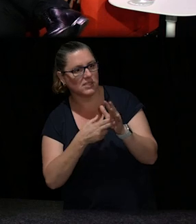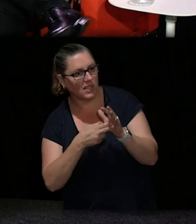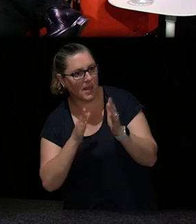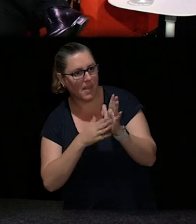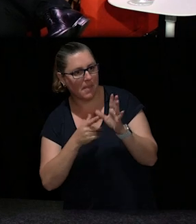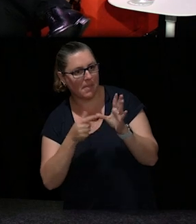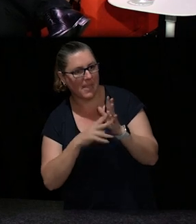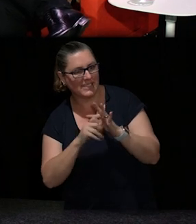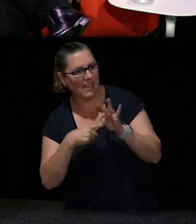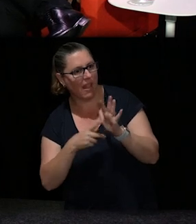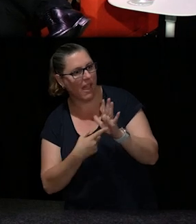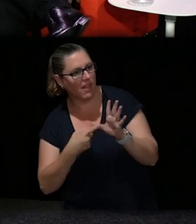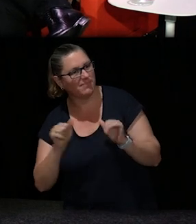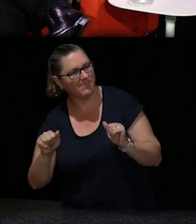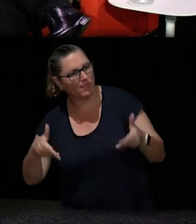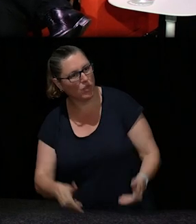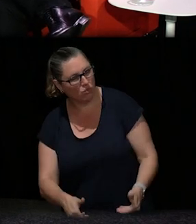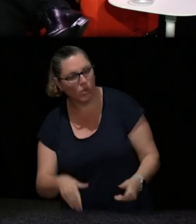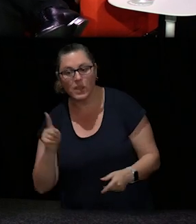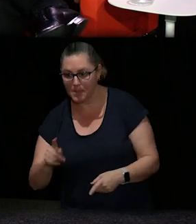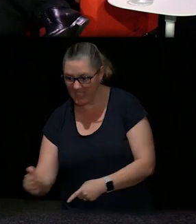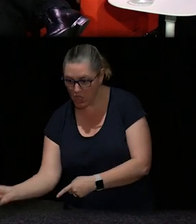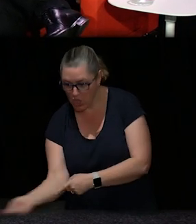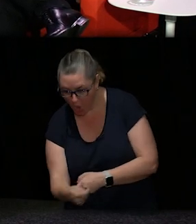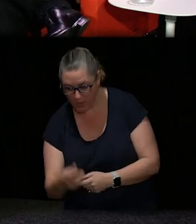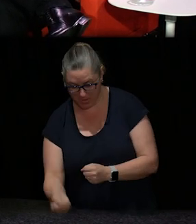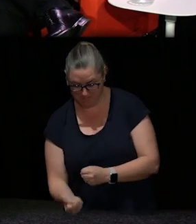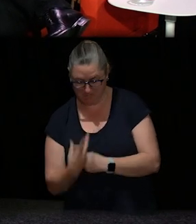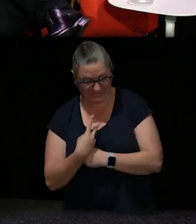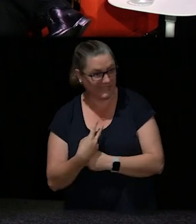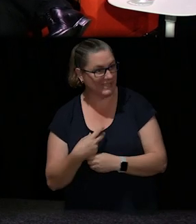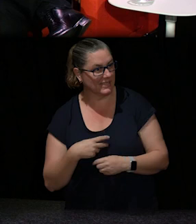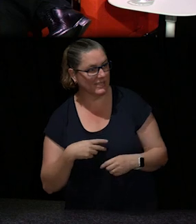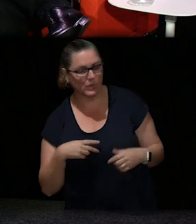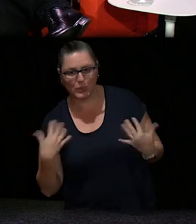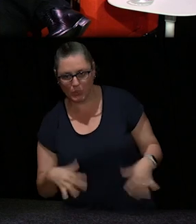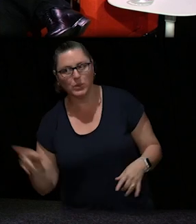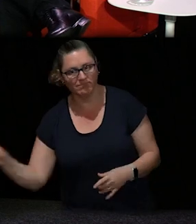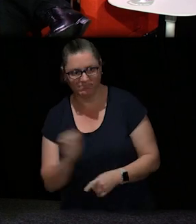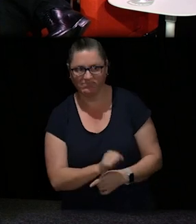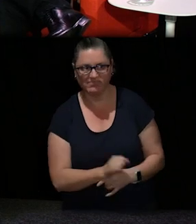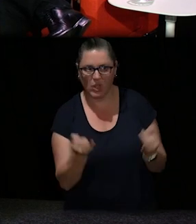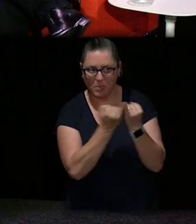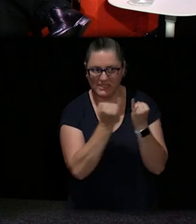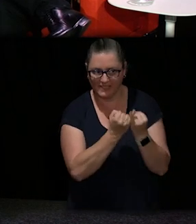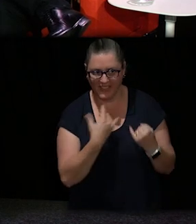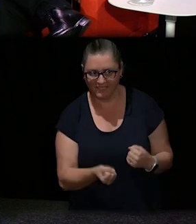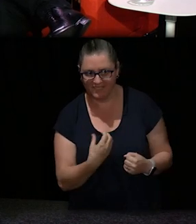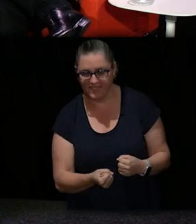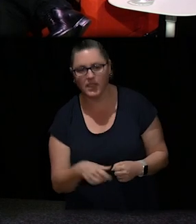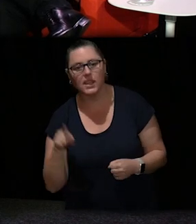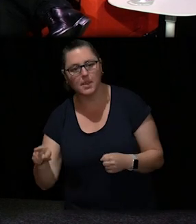thrashed. He sounds like a really competitive sports. And he was in the church at Charleston when